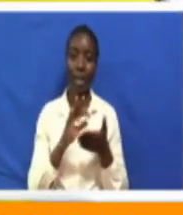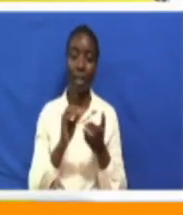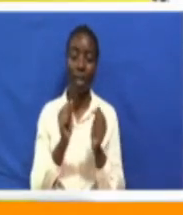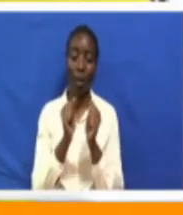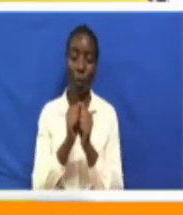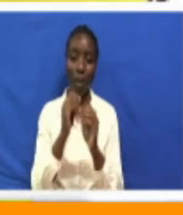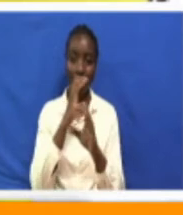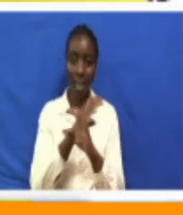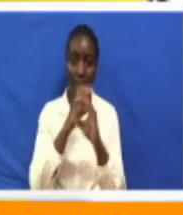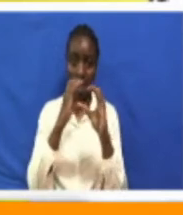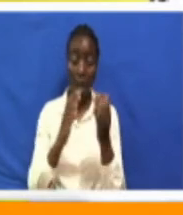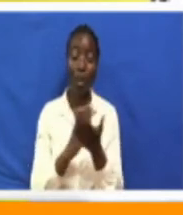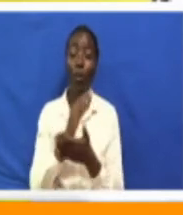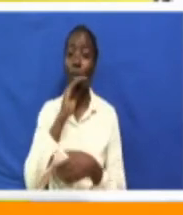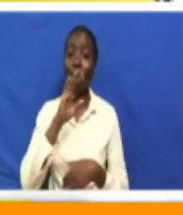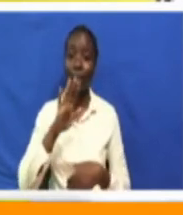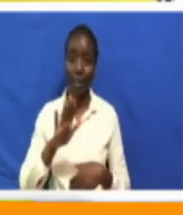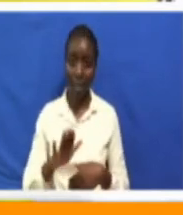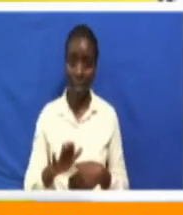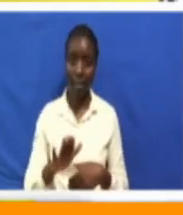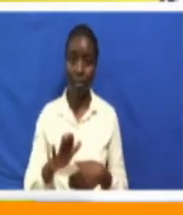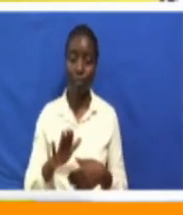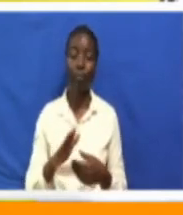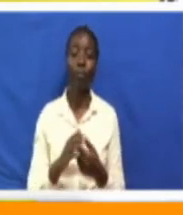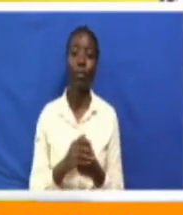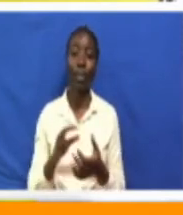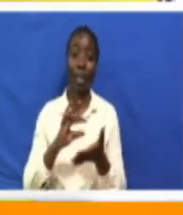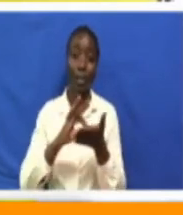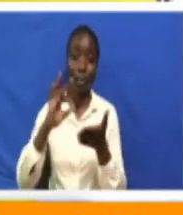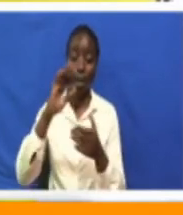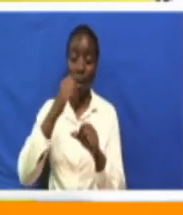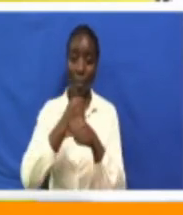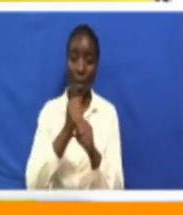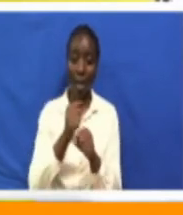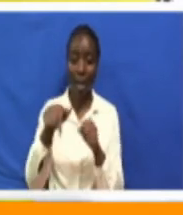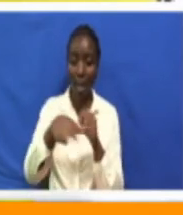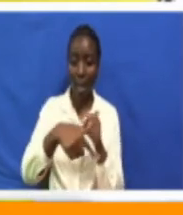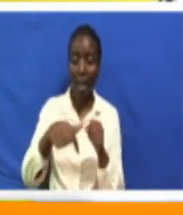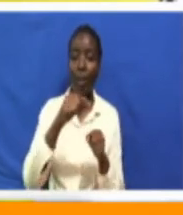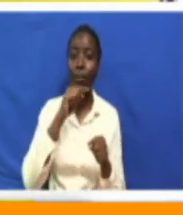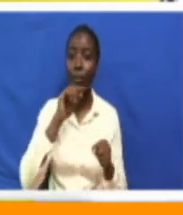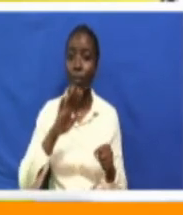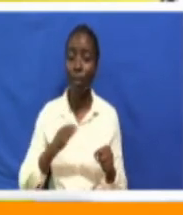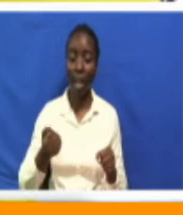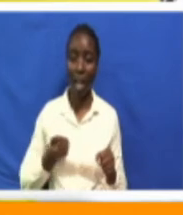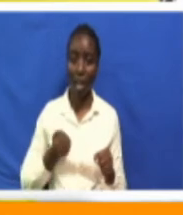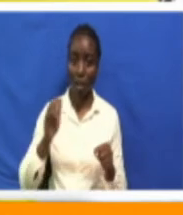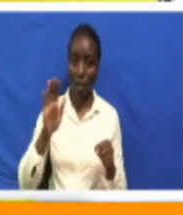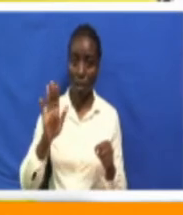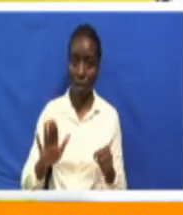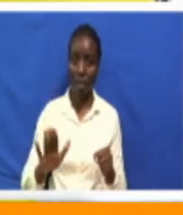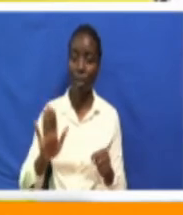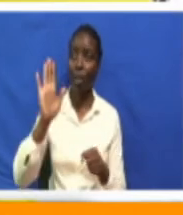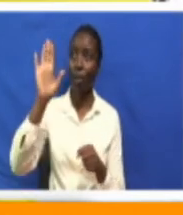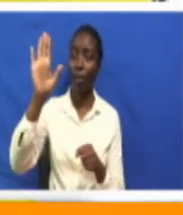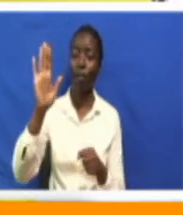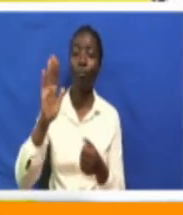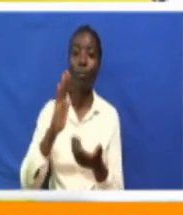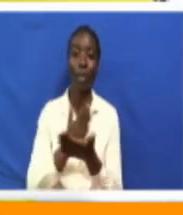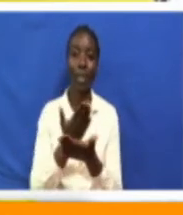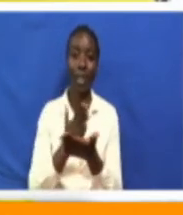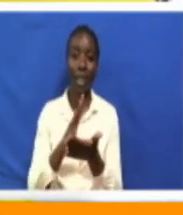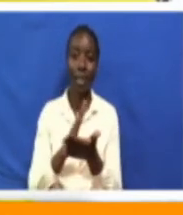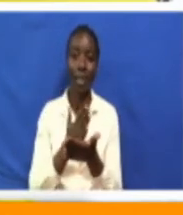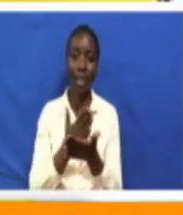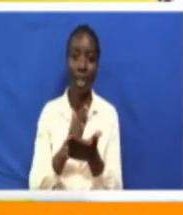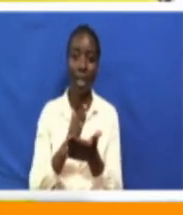the spirit makes us Sons and Daughters of the father capable of sharing the very